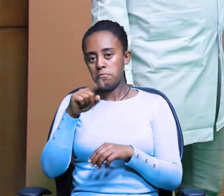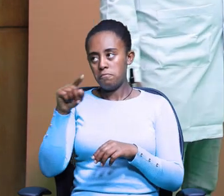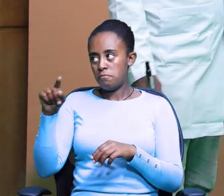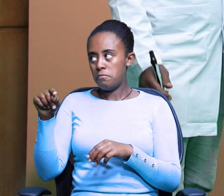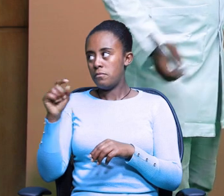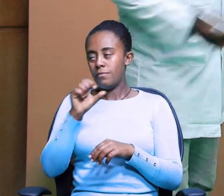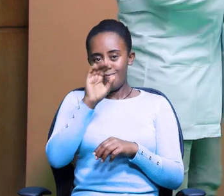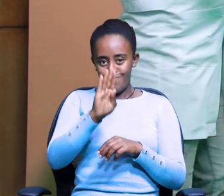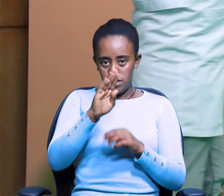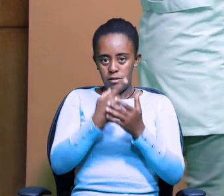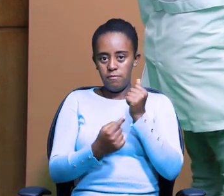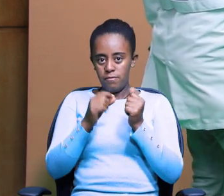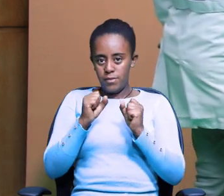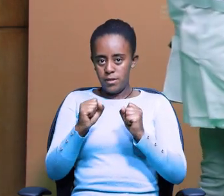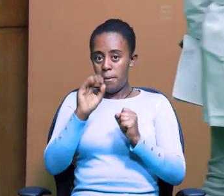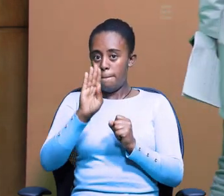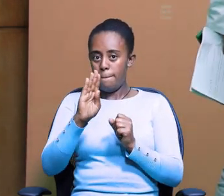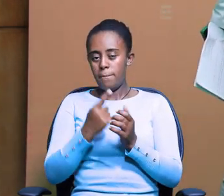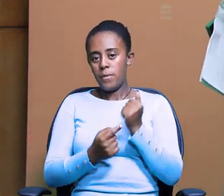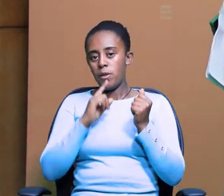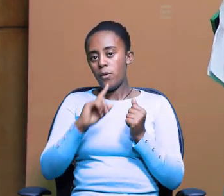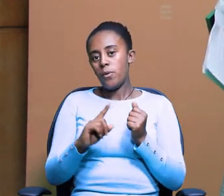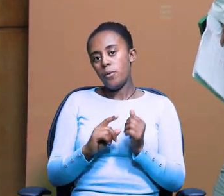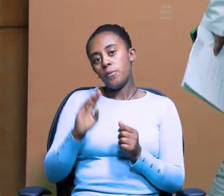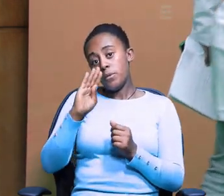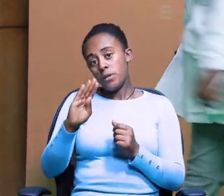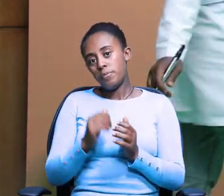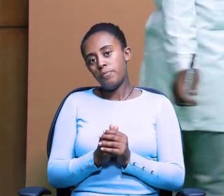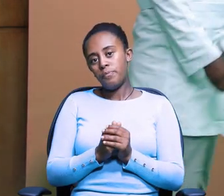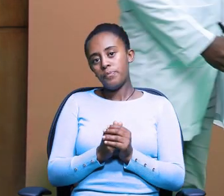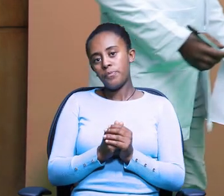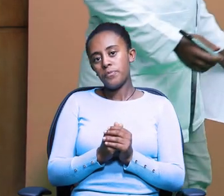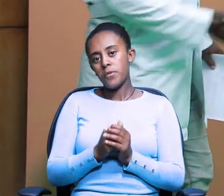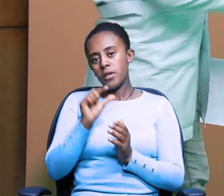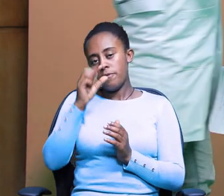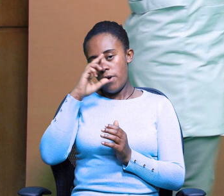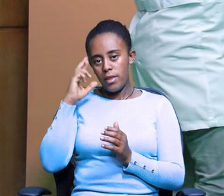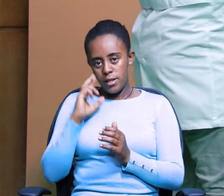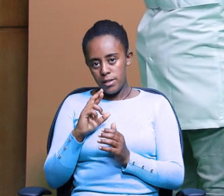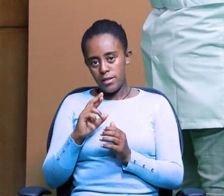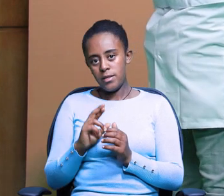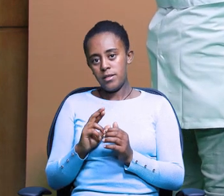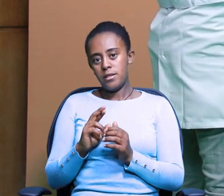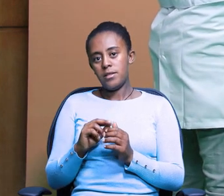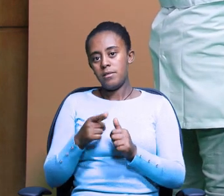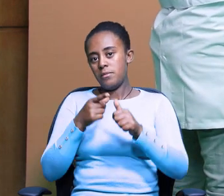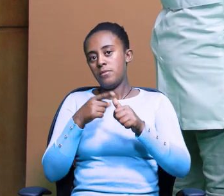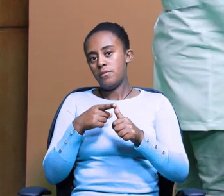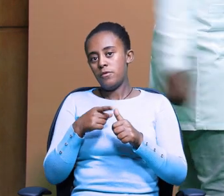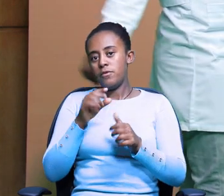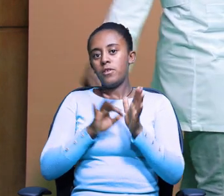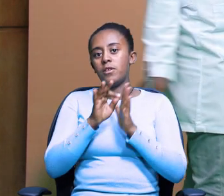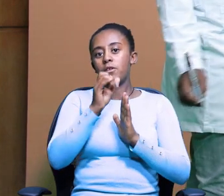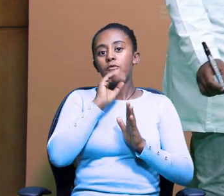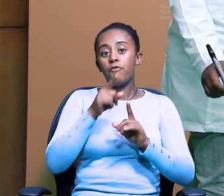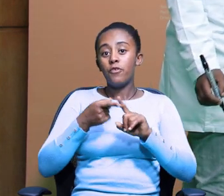So the strangeness of magnetic field of solenoid is depends on some factors. The first one is the number